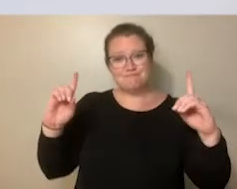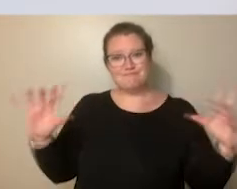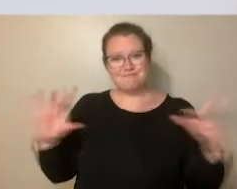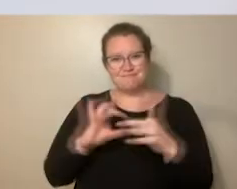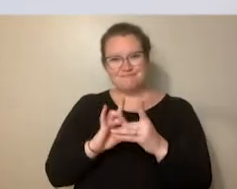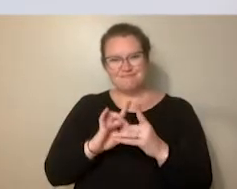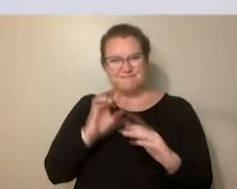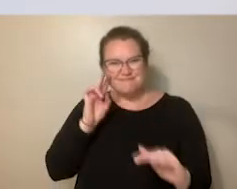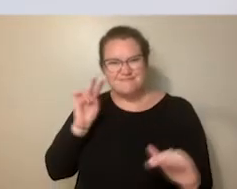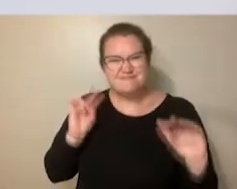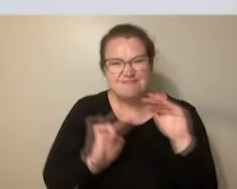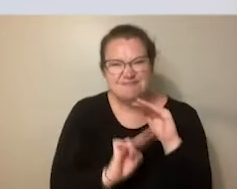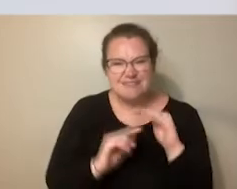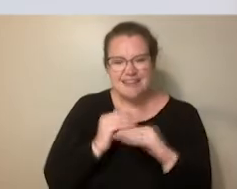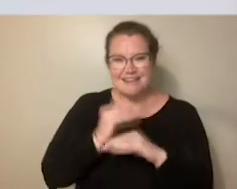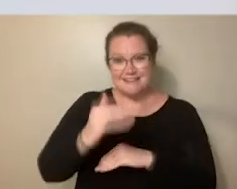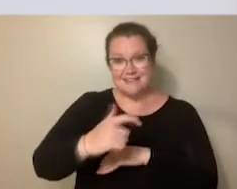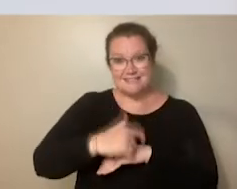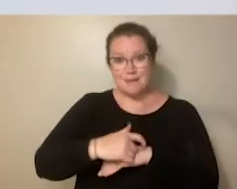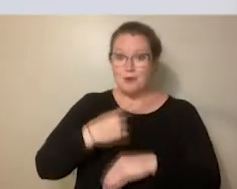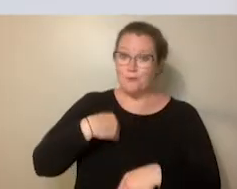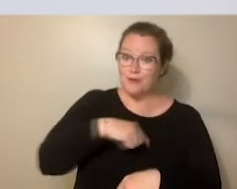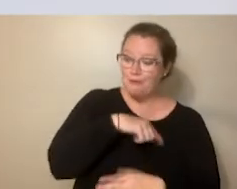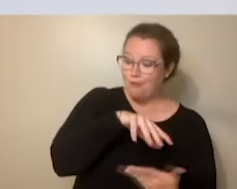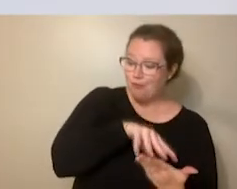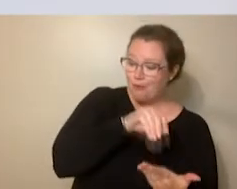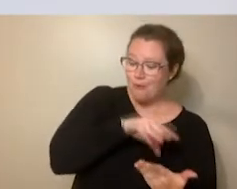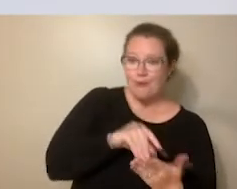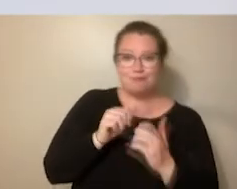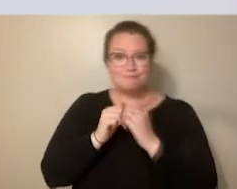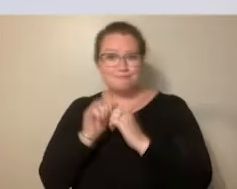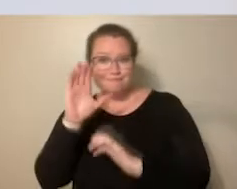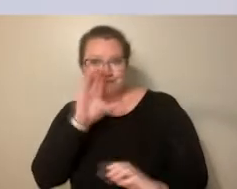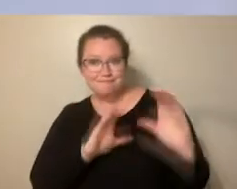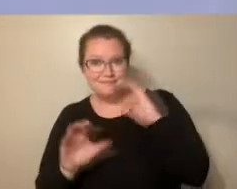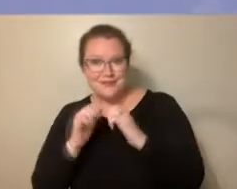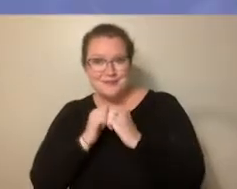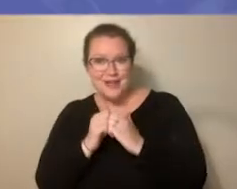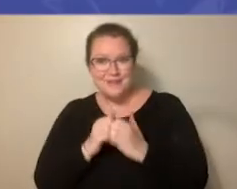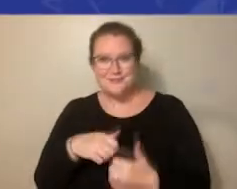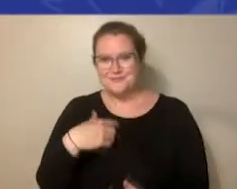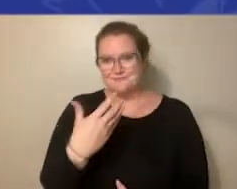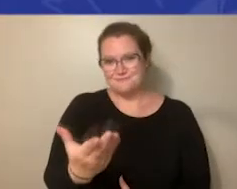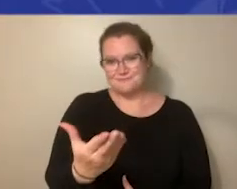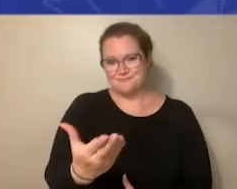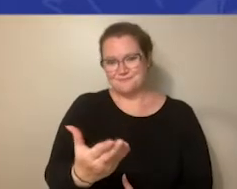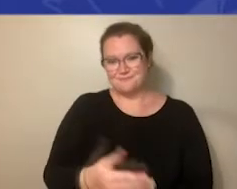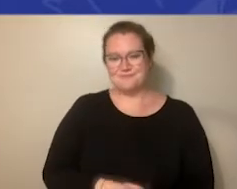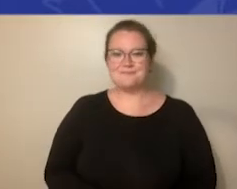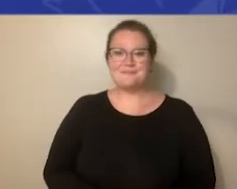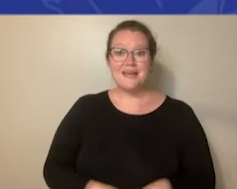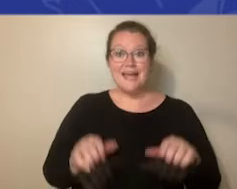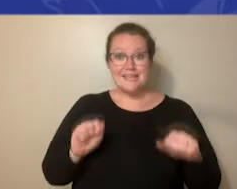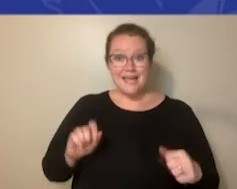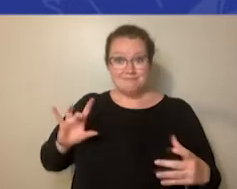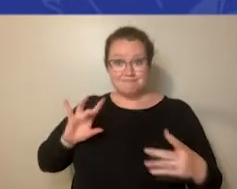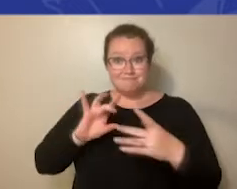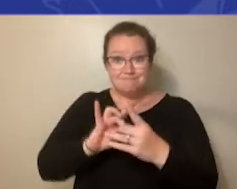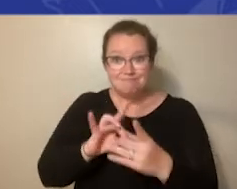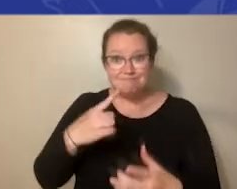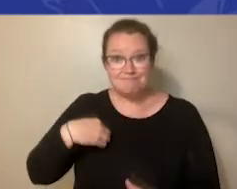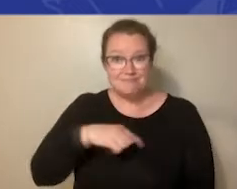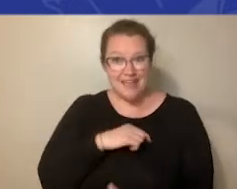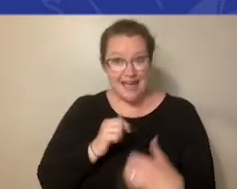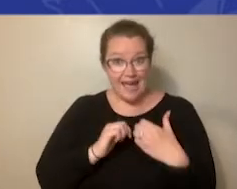next episode where we can learn and explore together from right where you are. You can also connect with us on